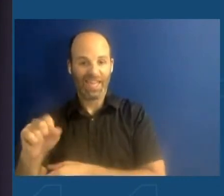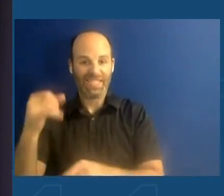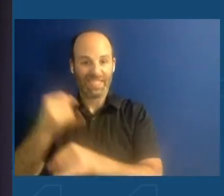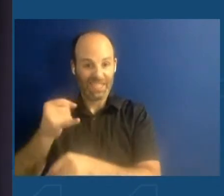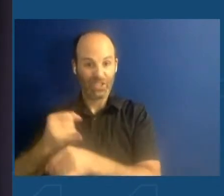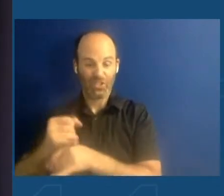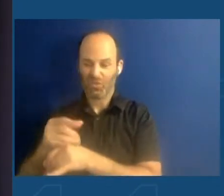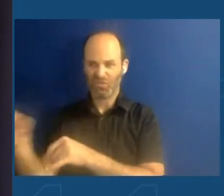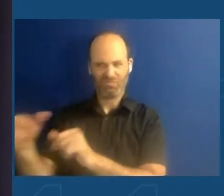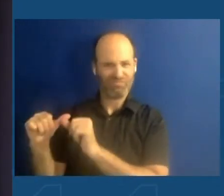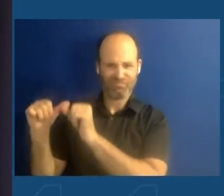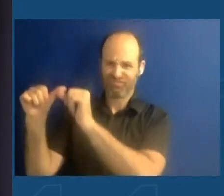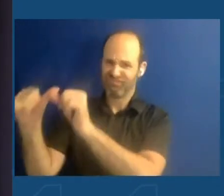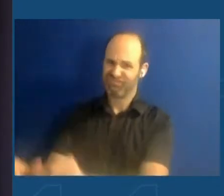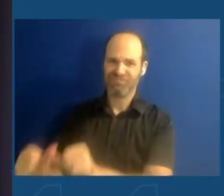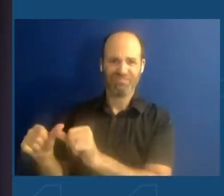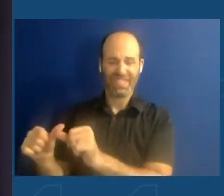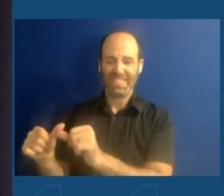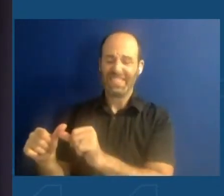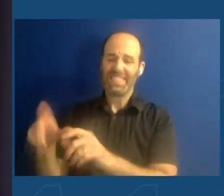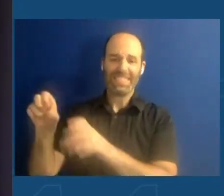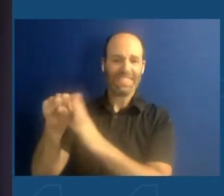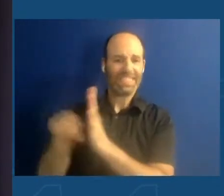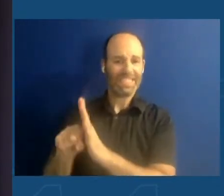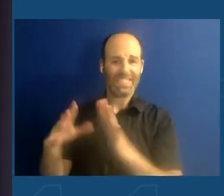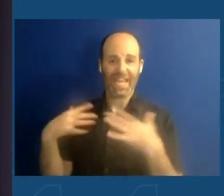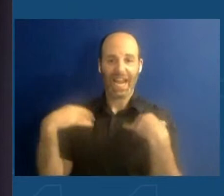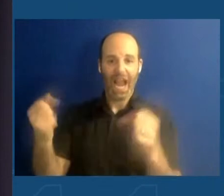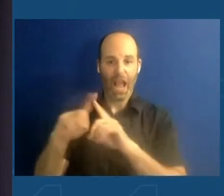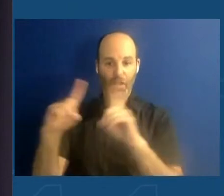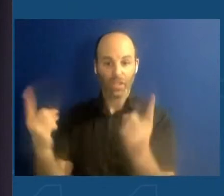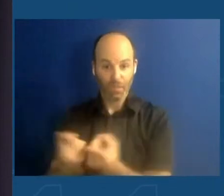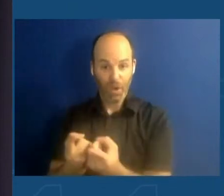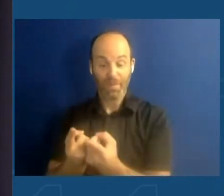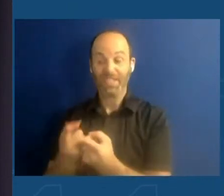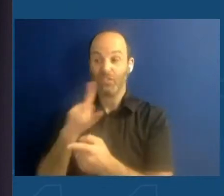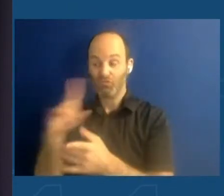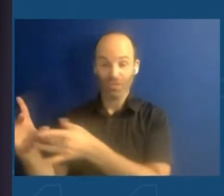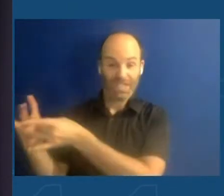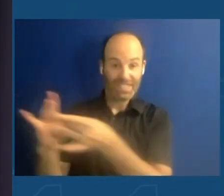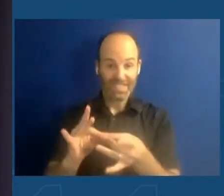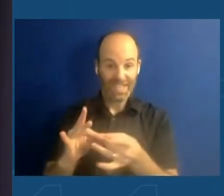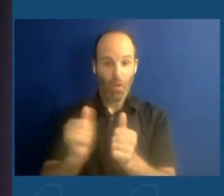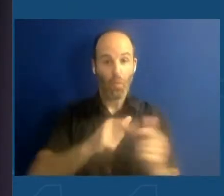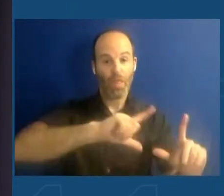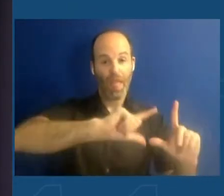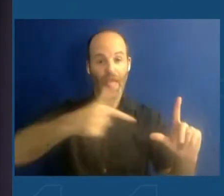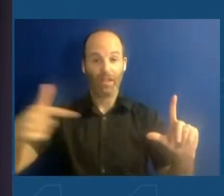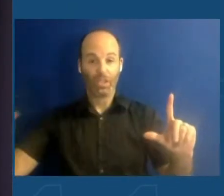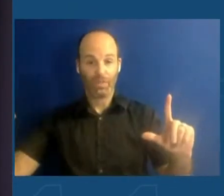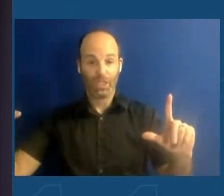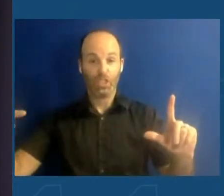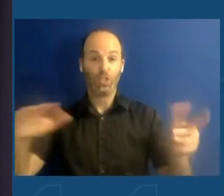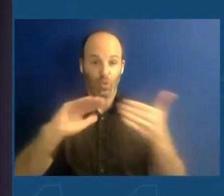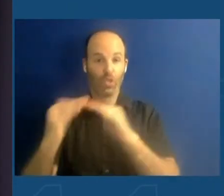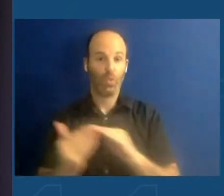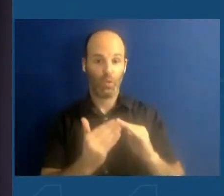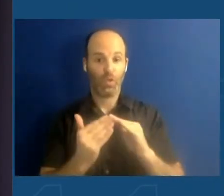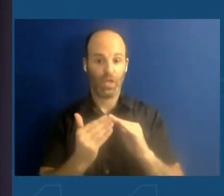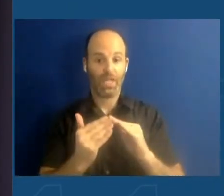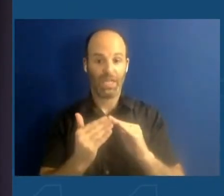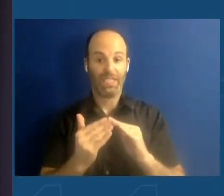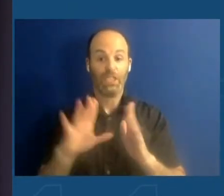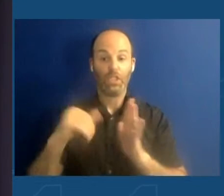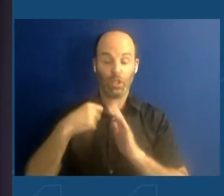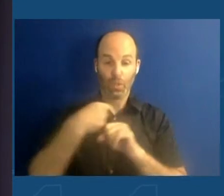long-standing part of the State Health Department, which has very strong ties with the LGBTQ community, to ensure